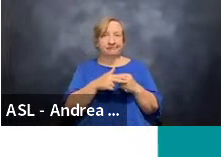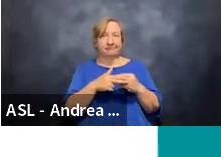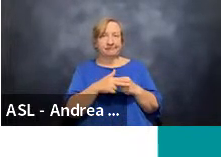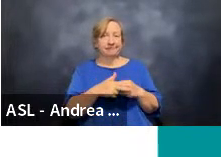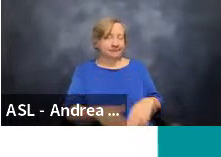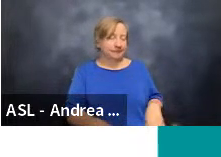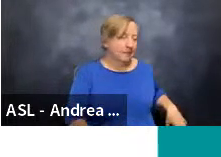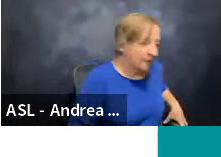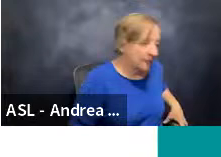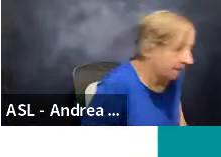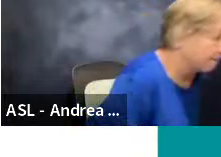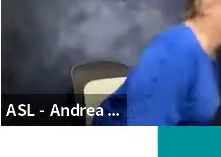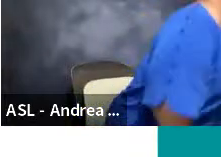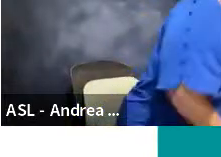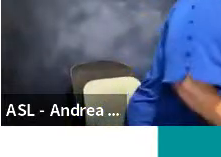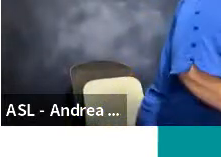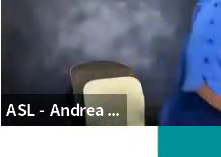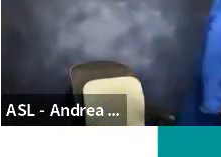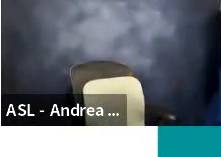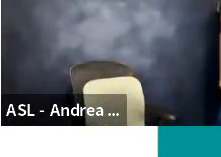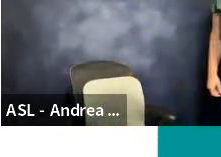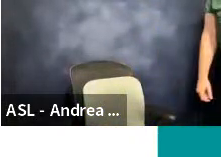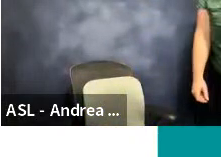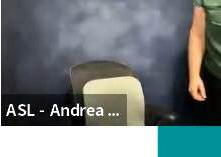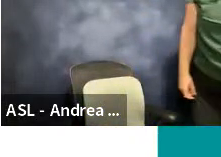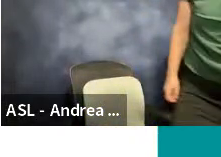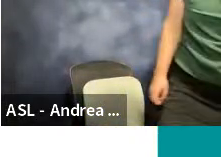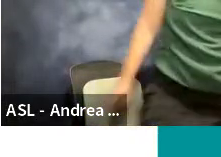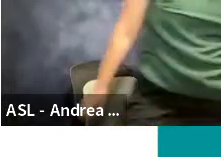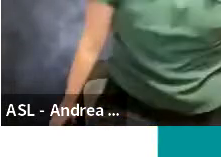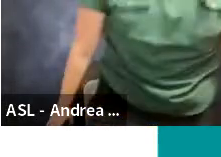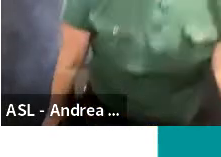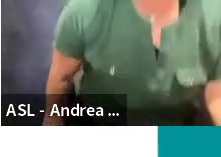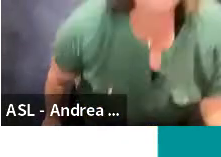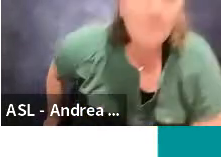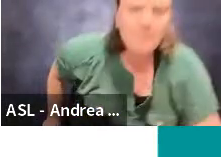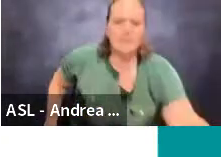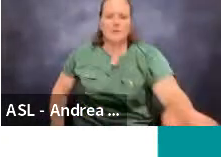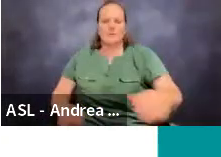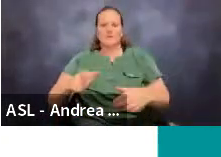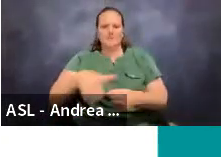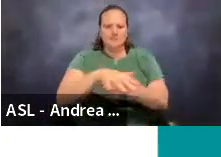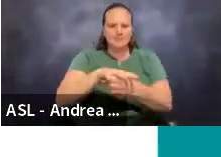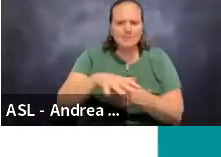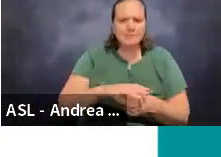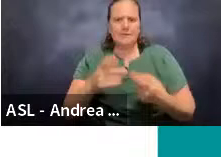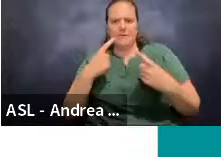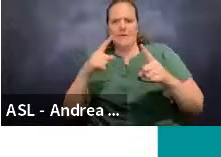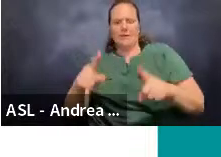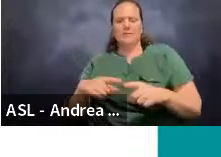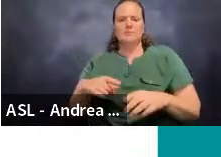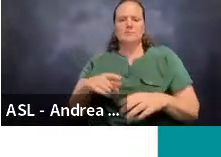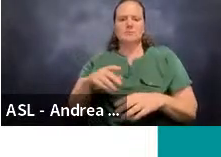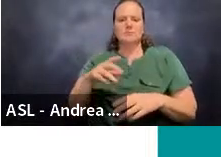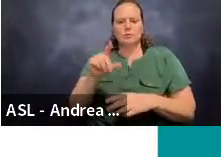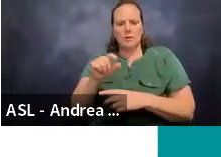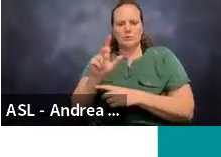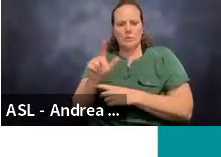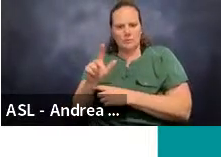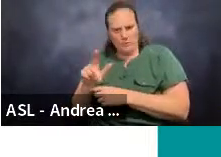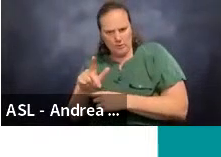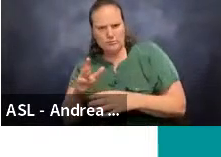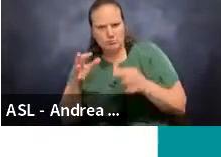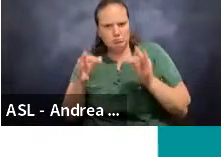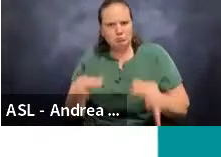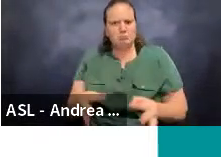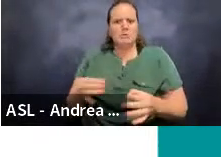of potential effect was determined in 2023 and is located in portions of both Washington and Oregon, reflecting program components and